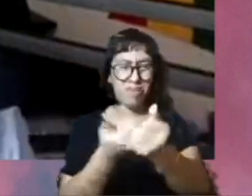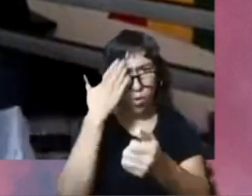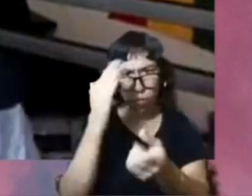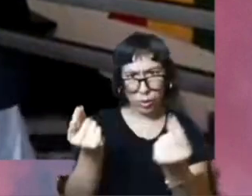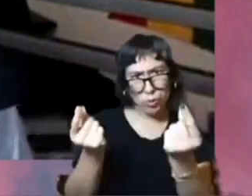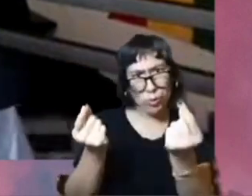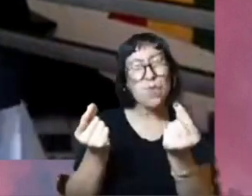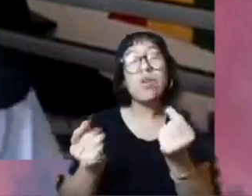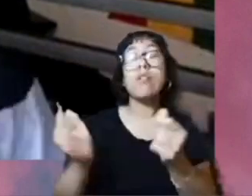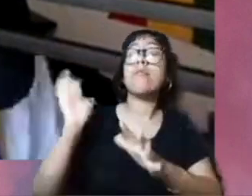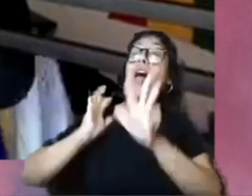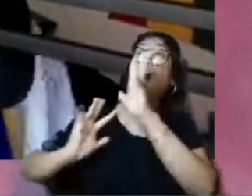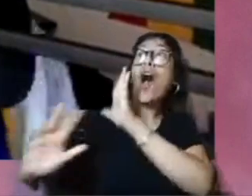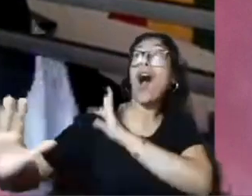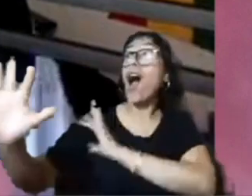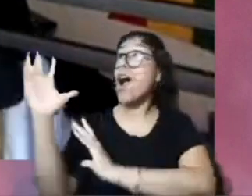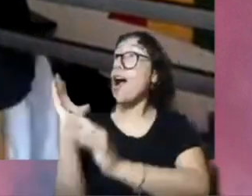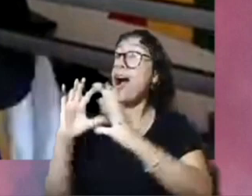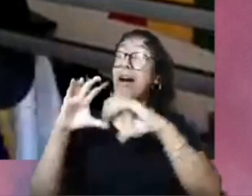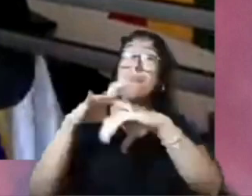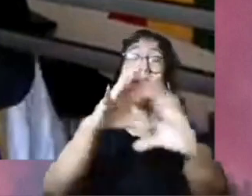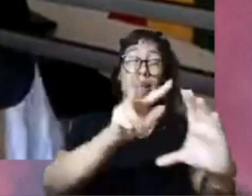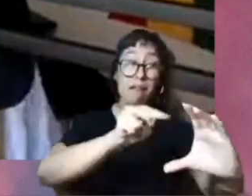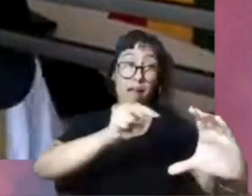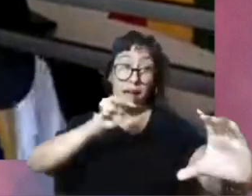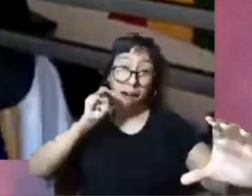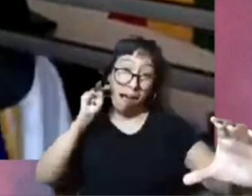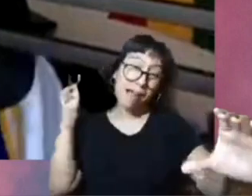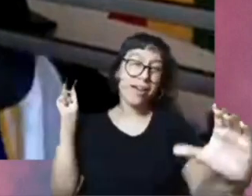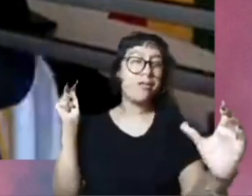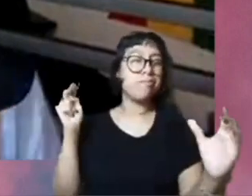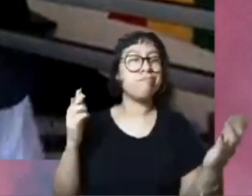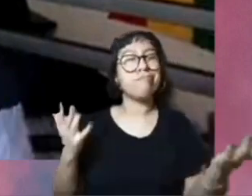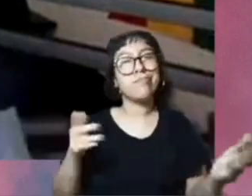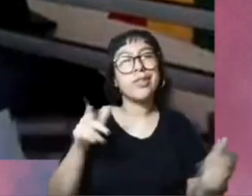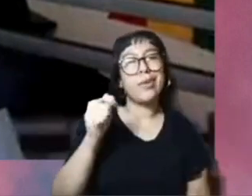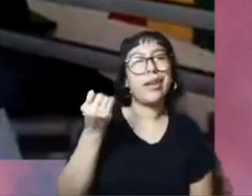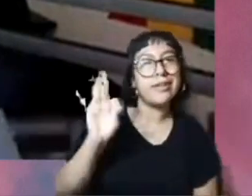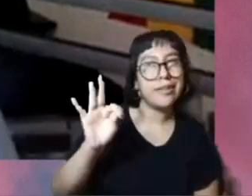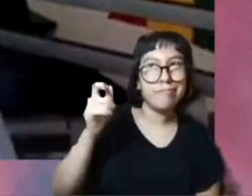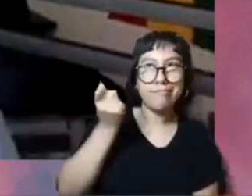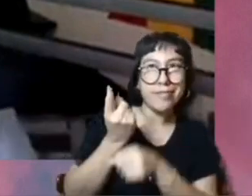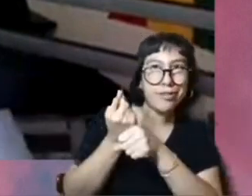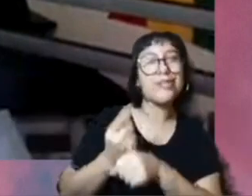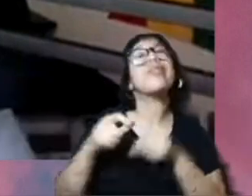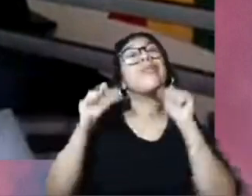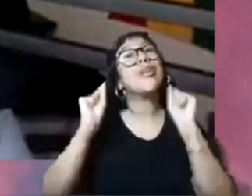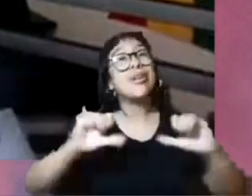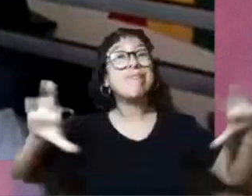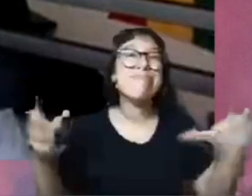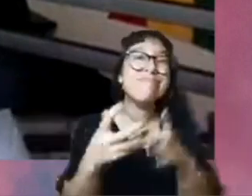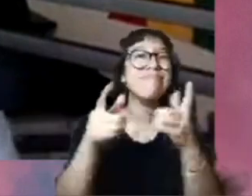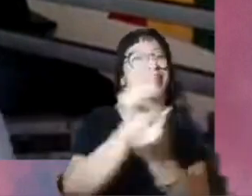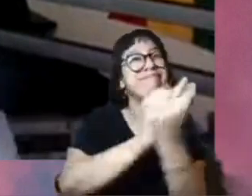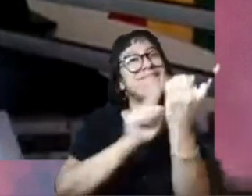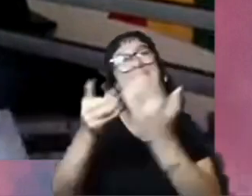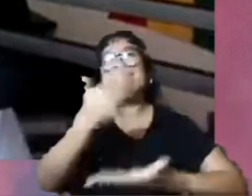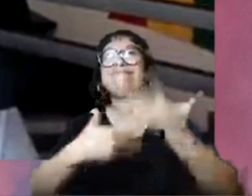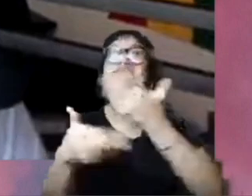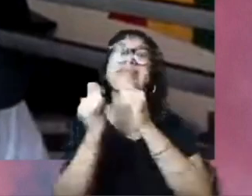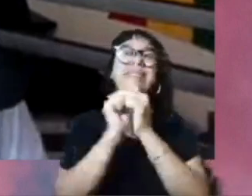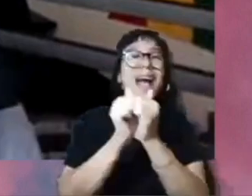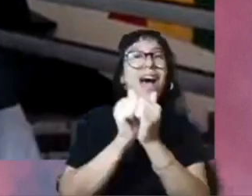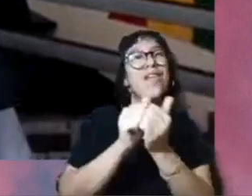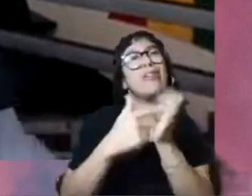So like long ago, on a planet far, far away, or AKA 2019, we used to all be able to gather in the same room and could show